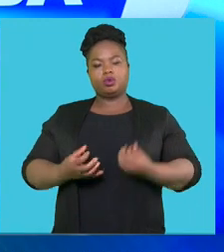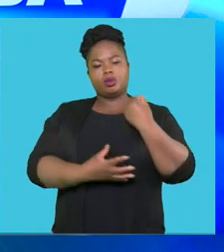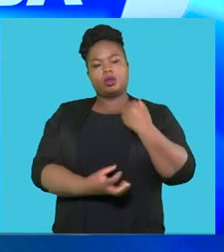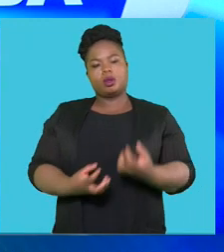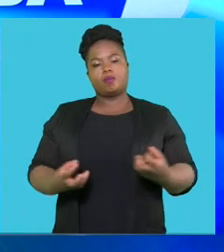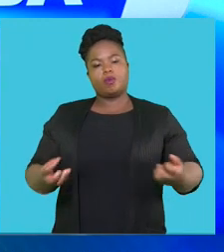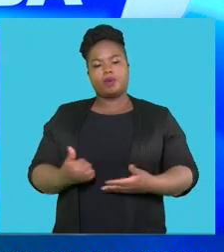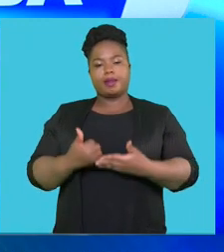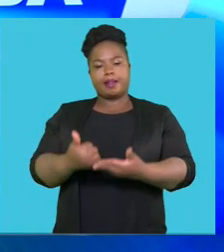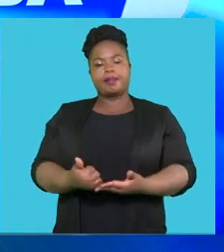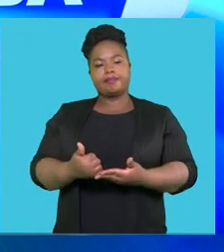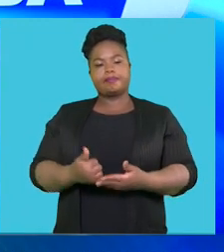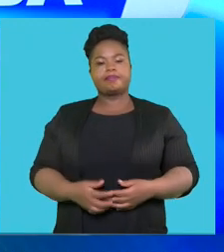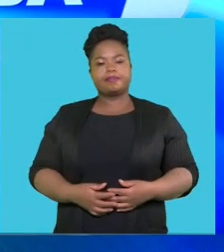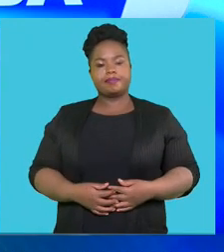adlimbo yangothi.